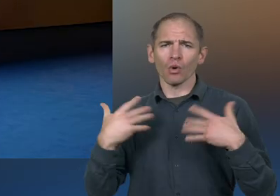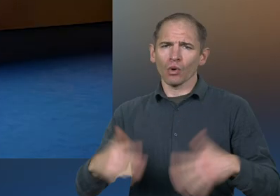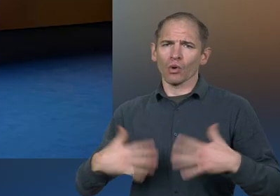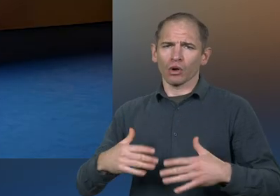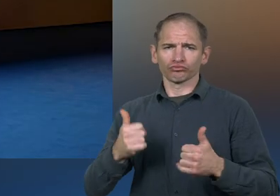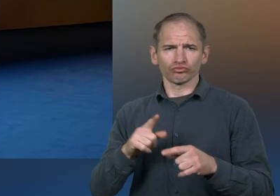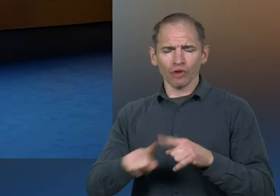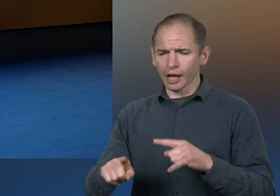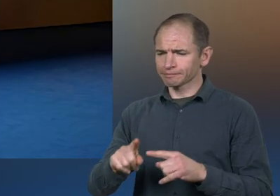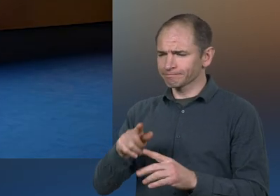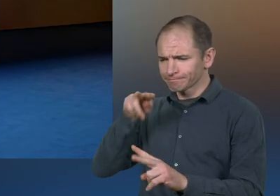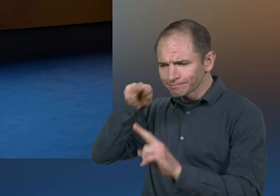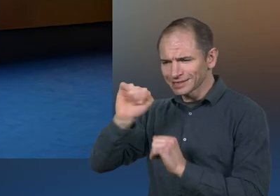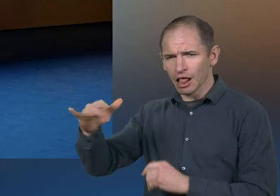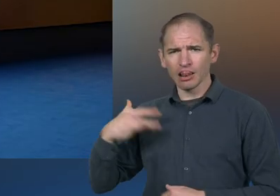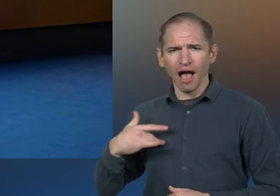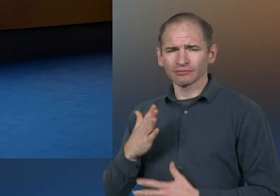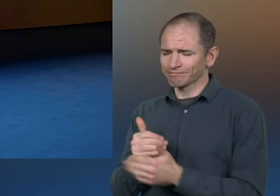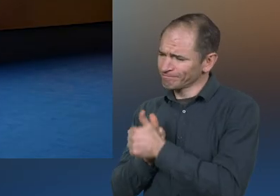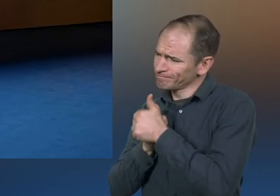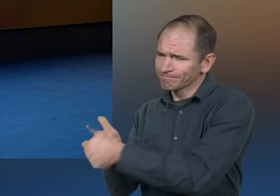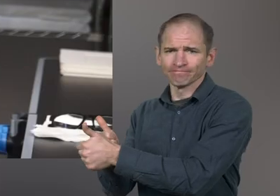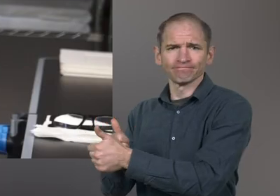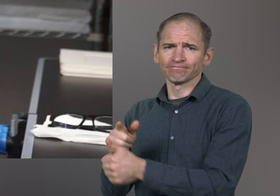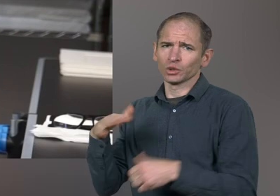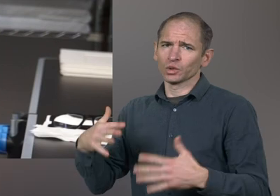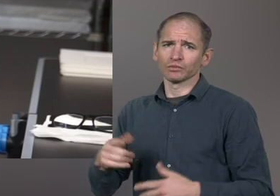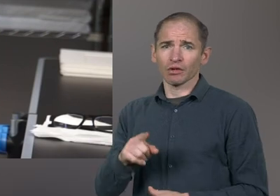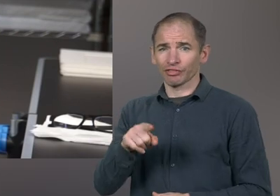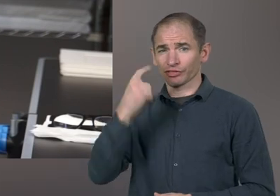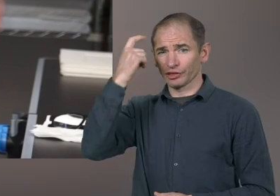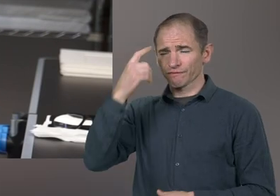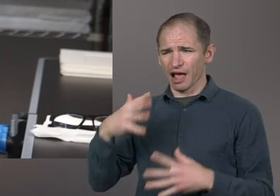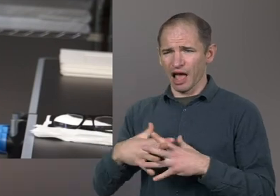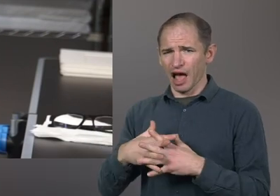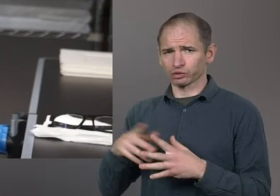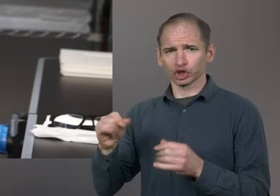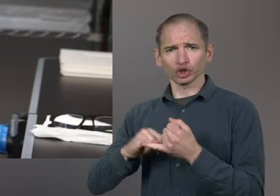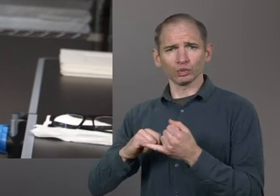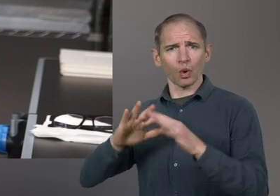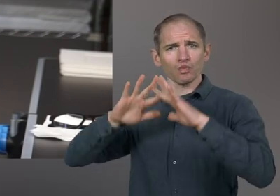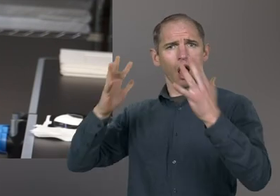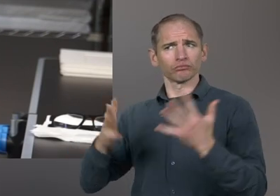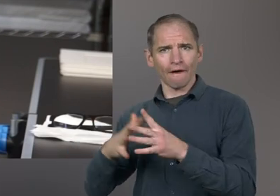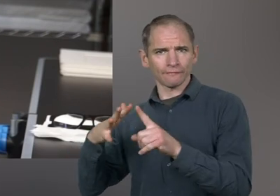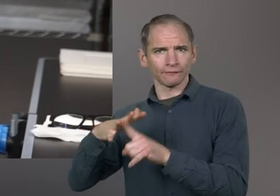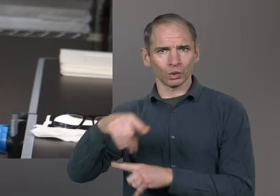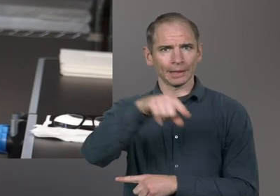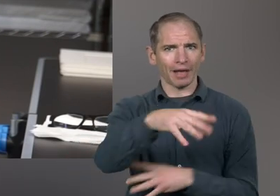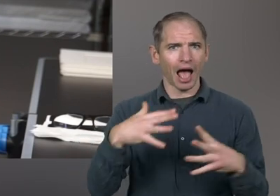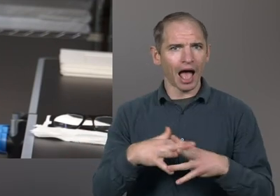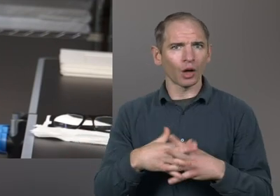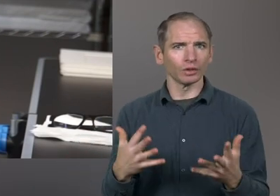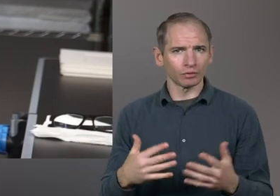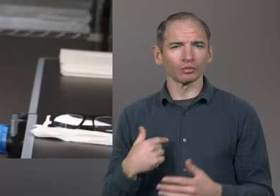kind of lens on Stuart's life and work as well. And I think he was probably also thinking about the impact of Stuart's